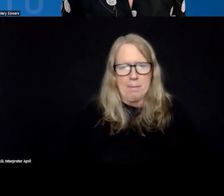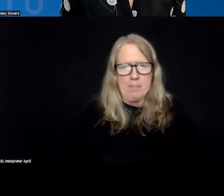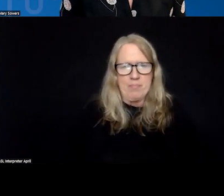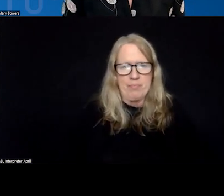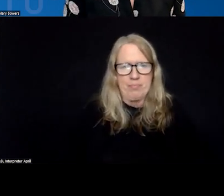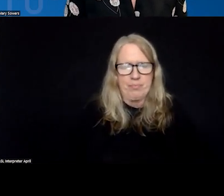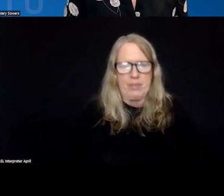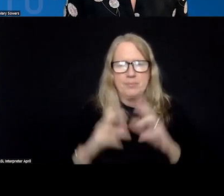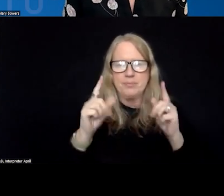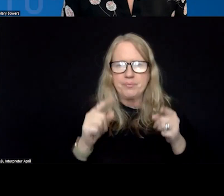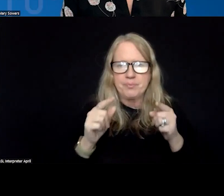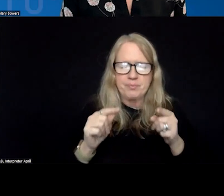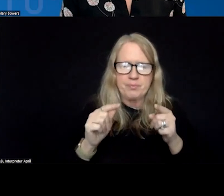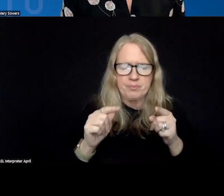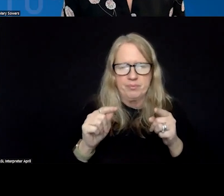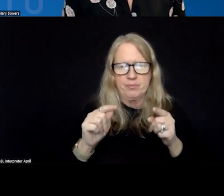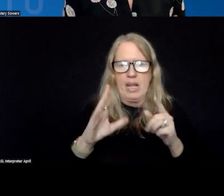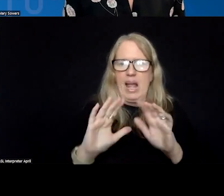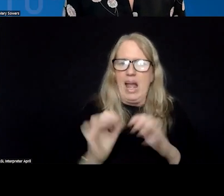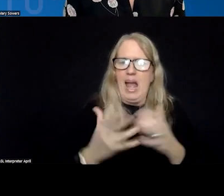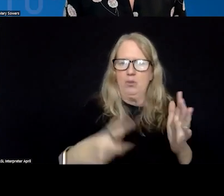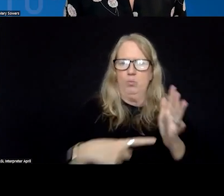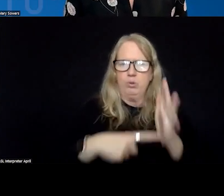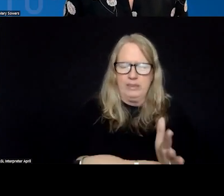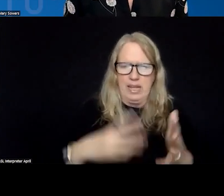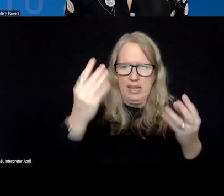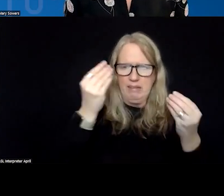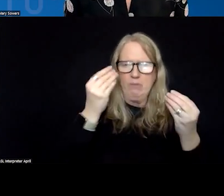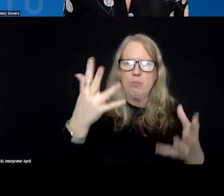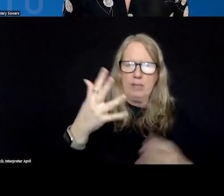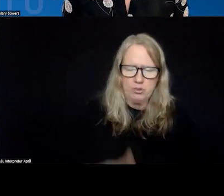So in thinking about how to present the information,